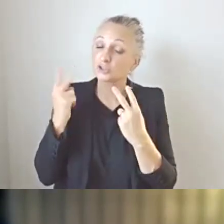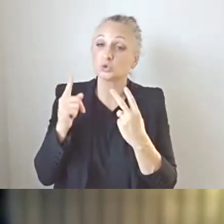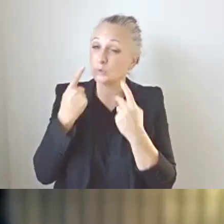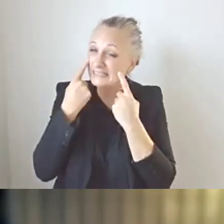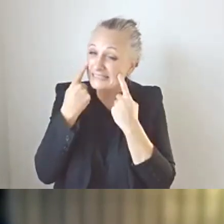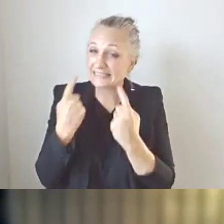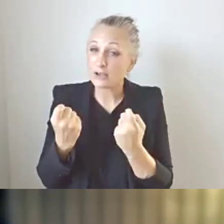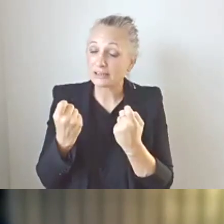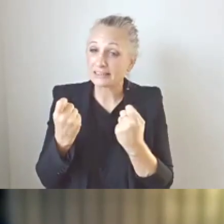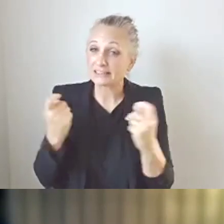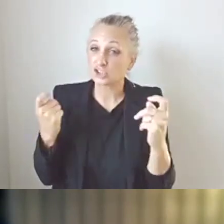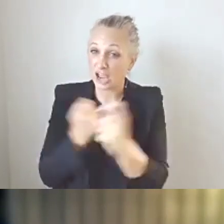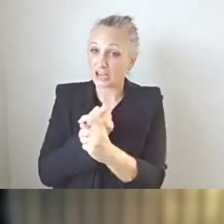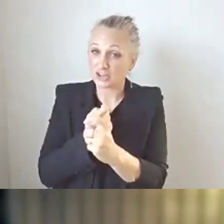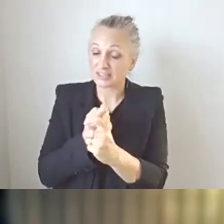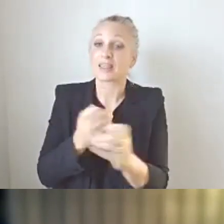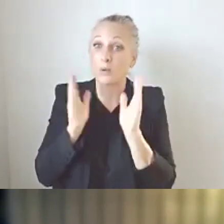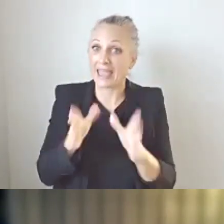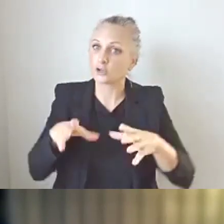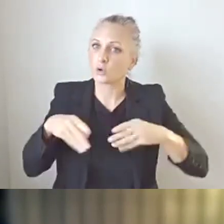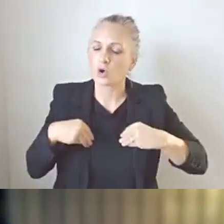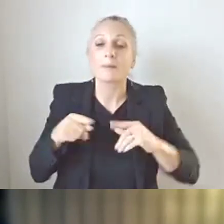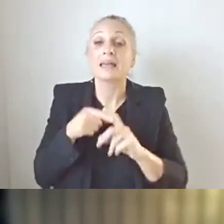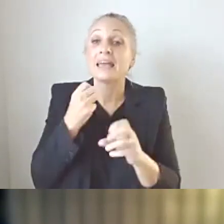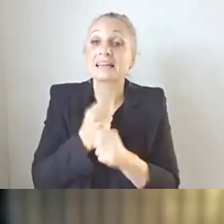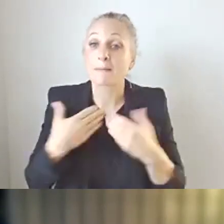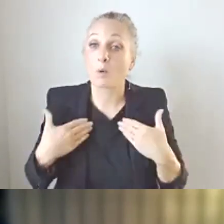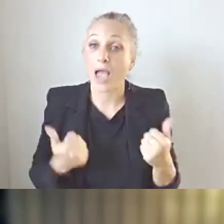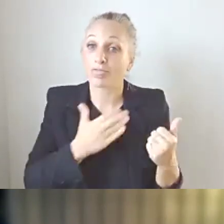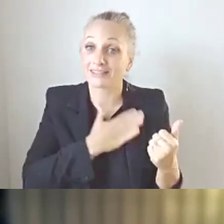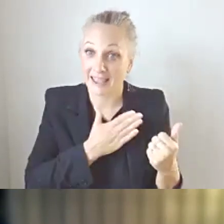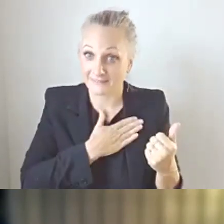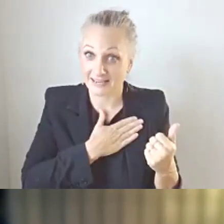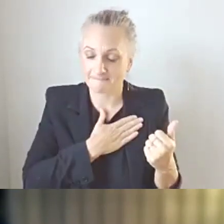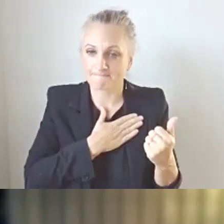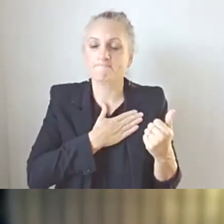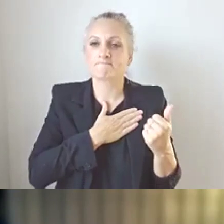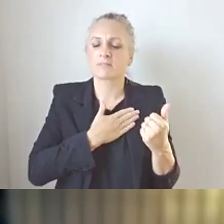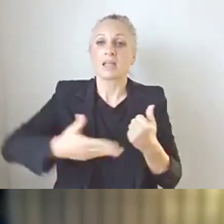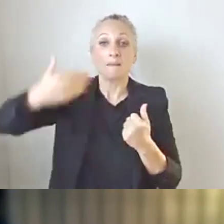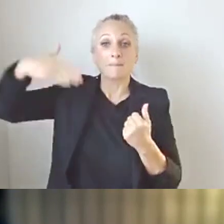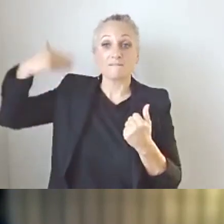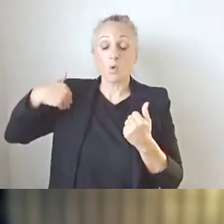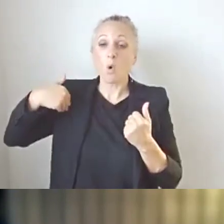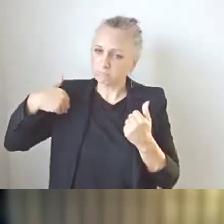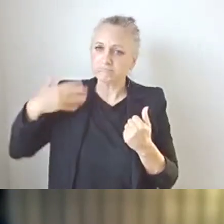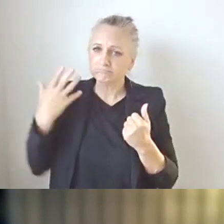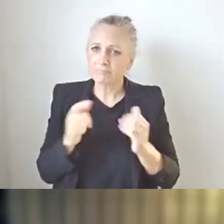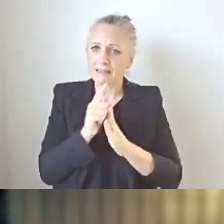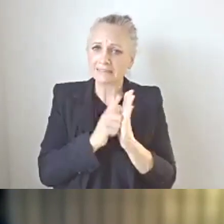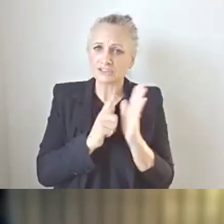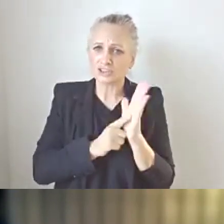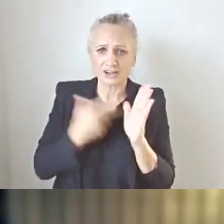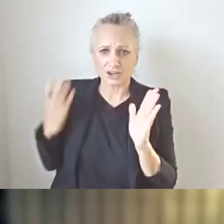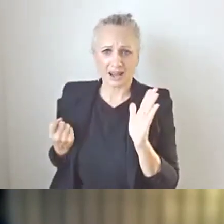embrace, let's think about health and safety, for example. There was legislation in place for a long time, but it